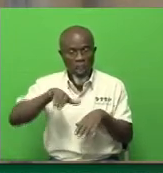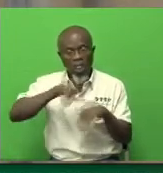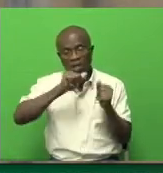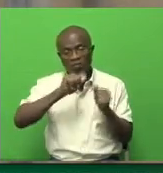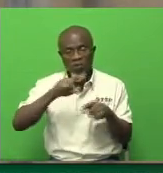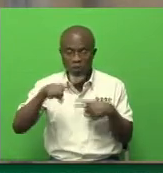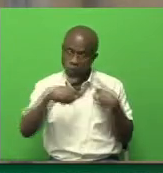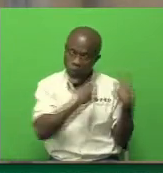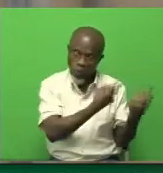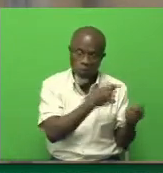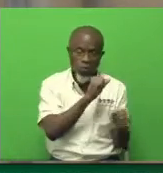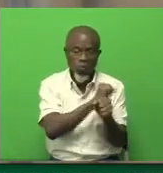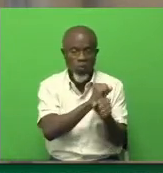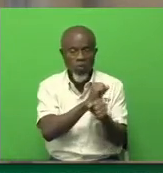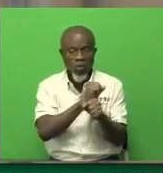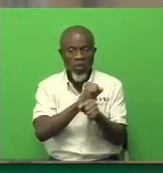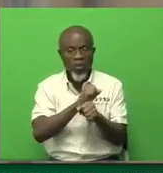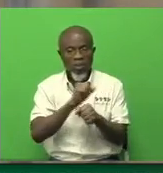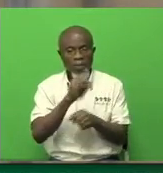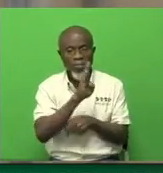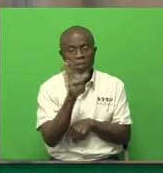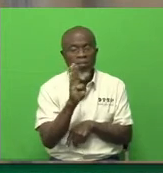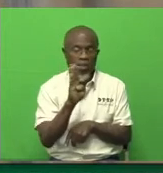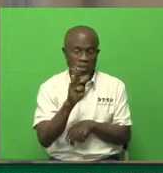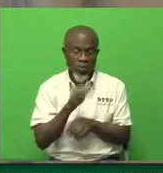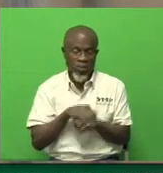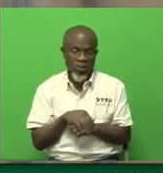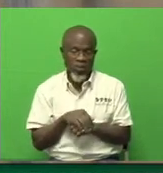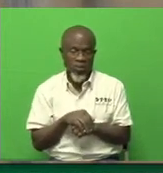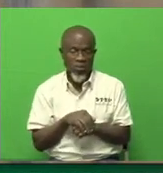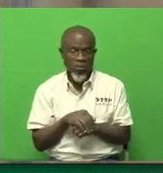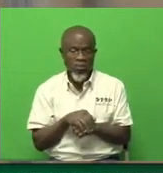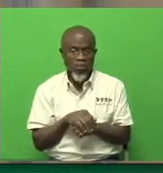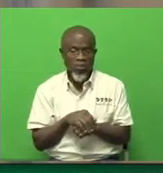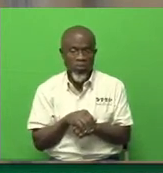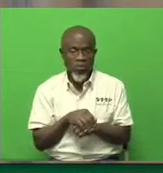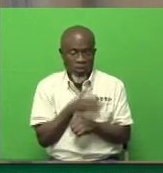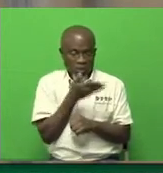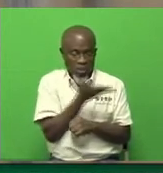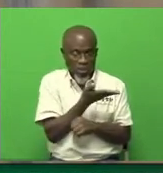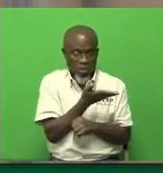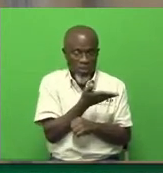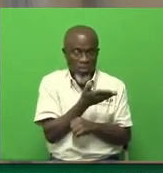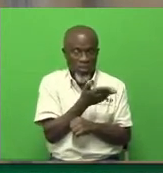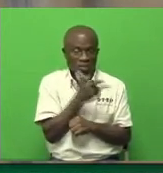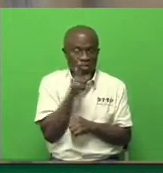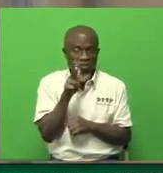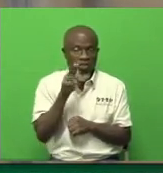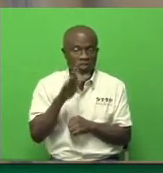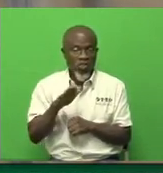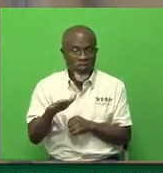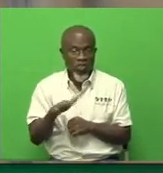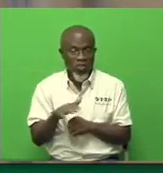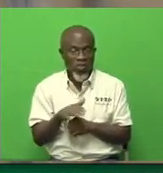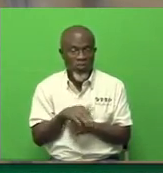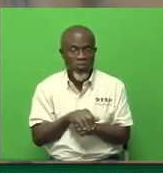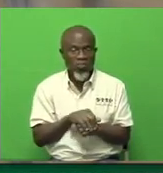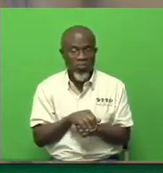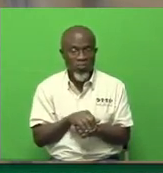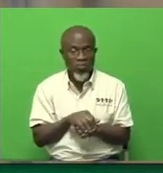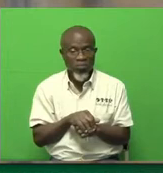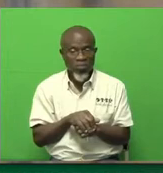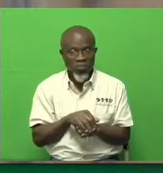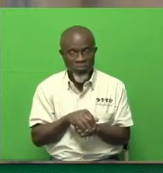traveling to work two children while I was there three children no my husband was with me the same time Madam speaker